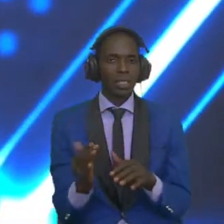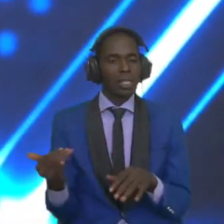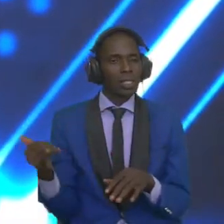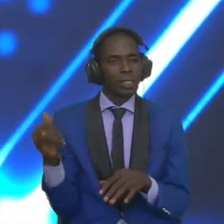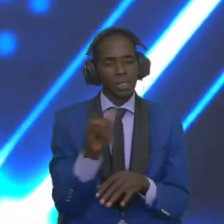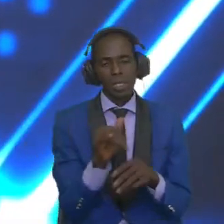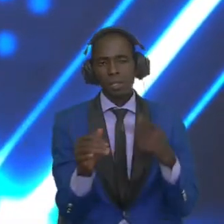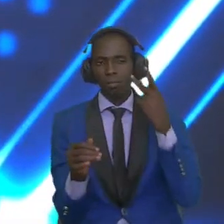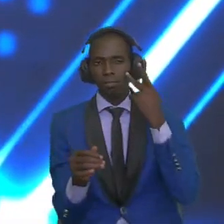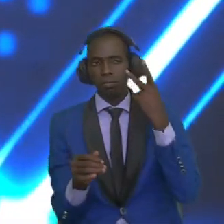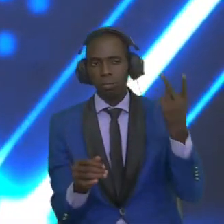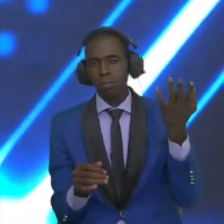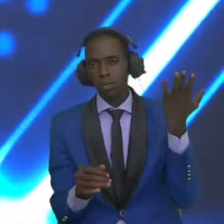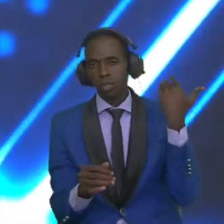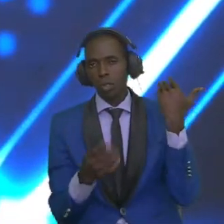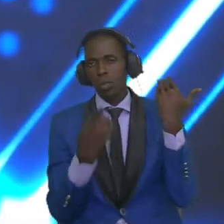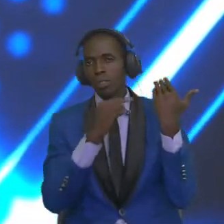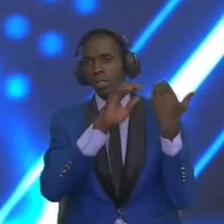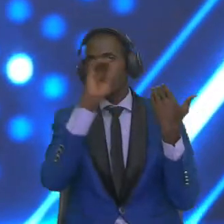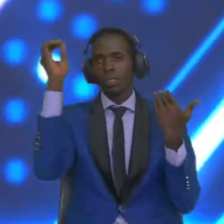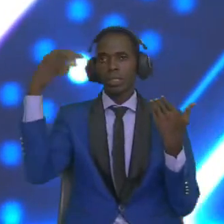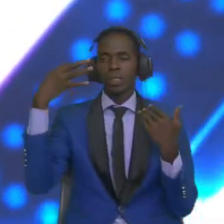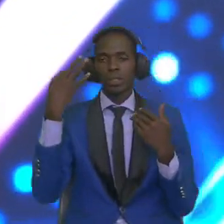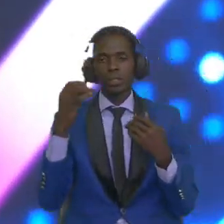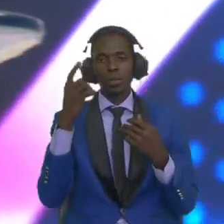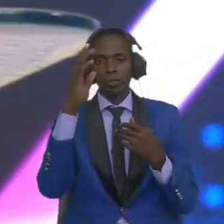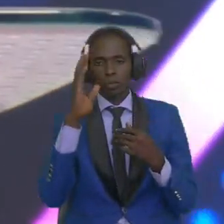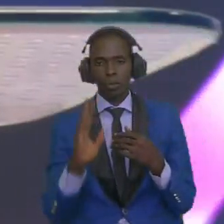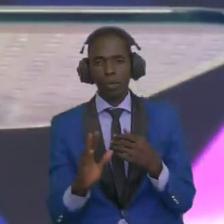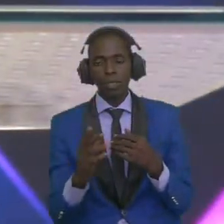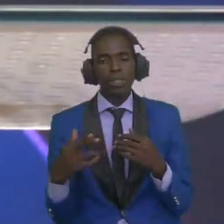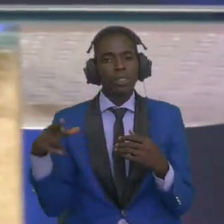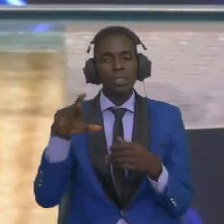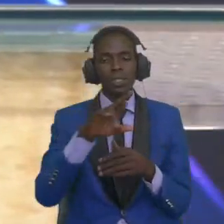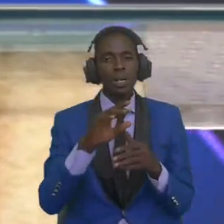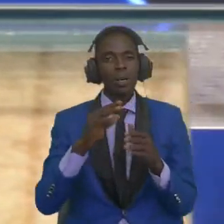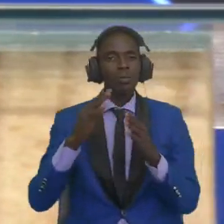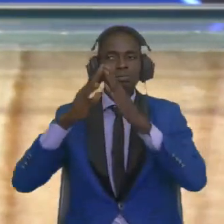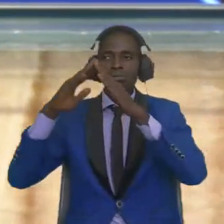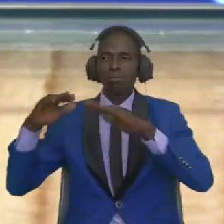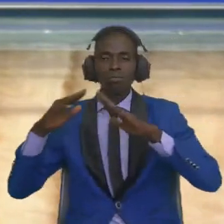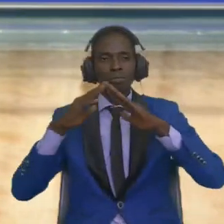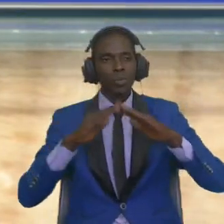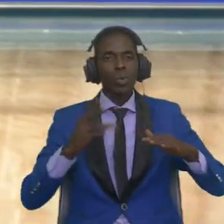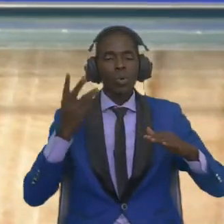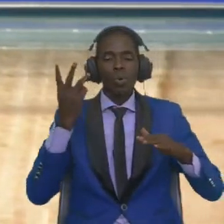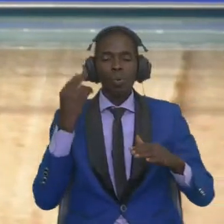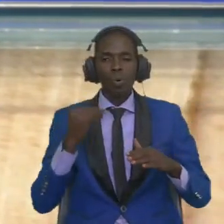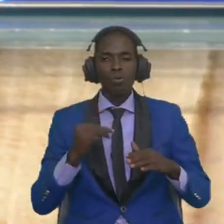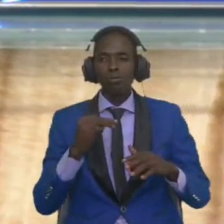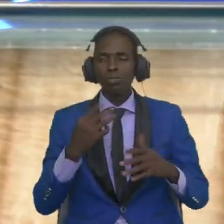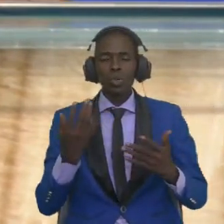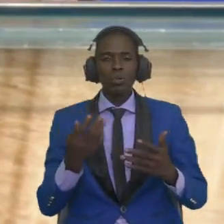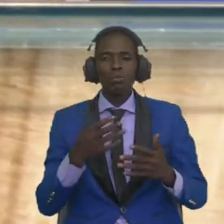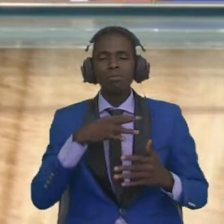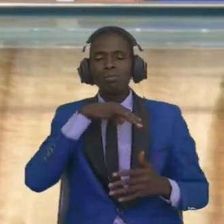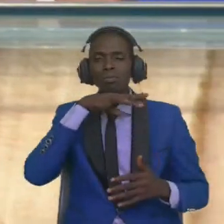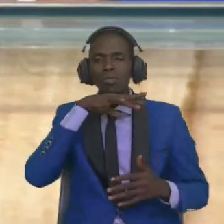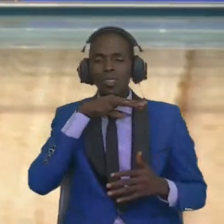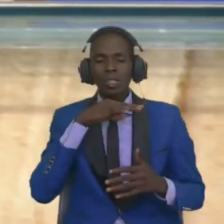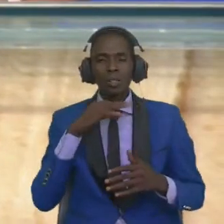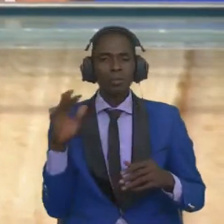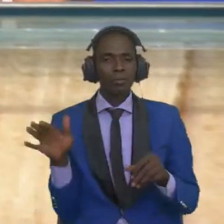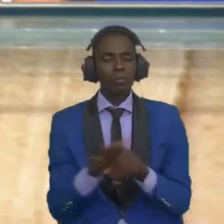the grace of God. Their community was morally defiled and dirty,